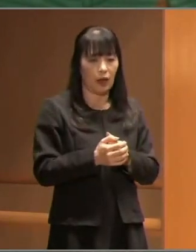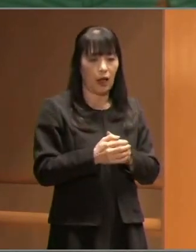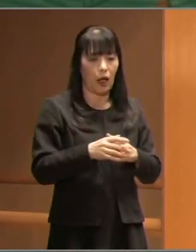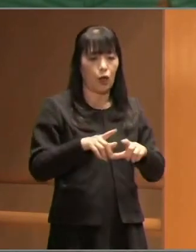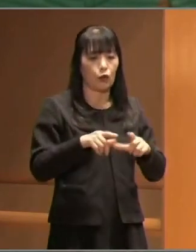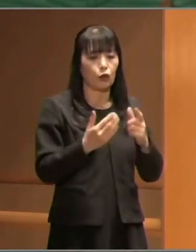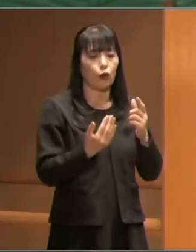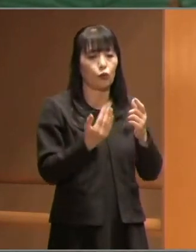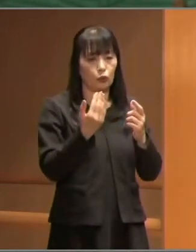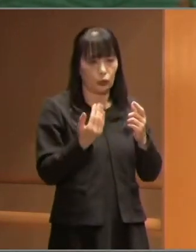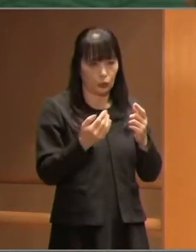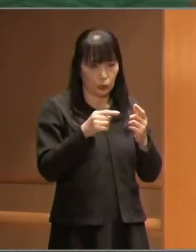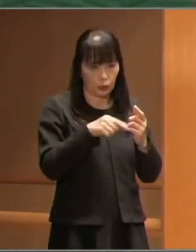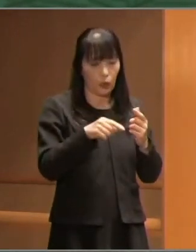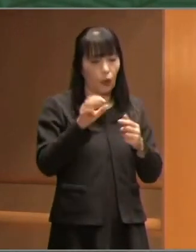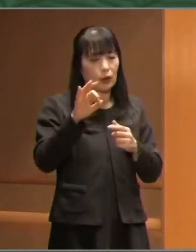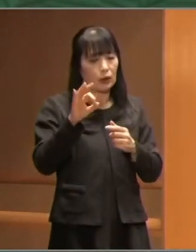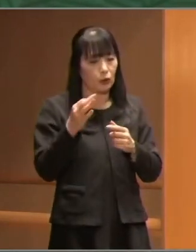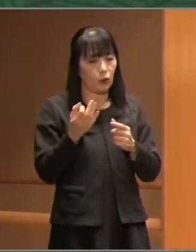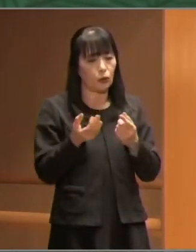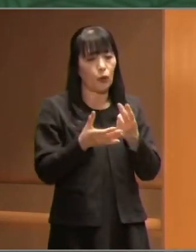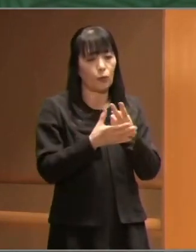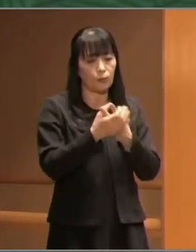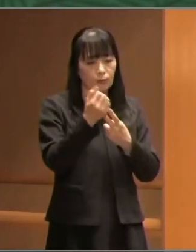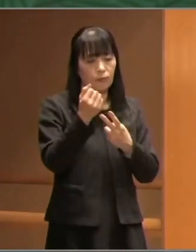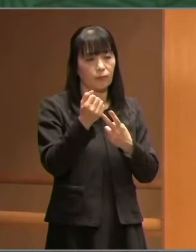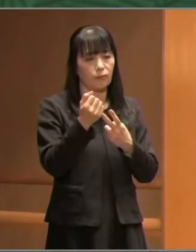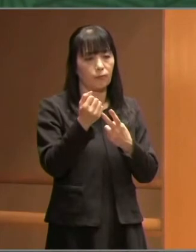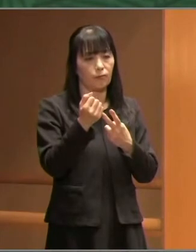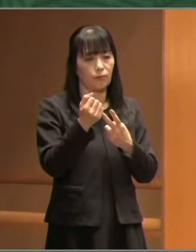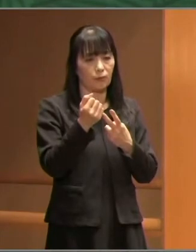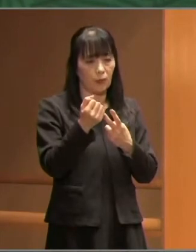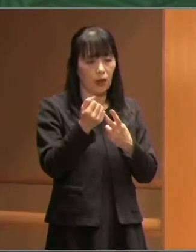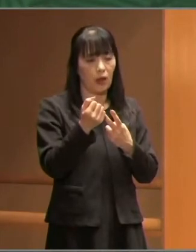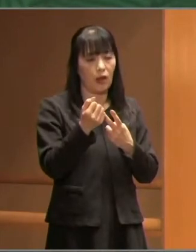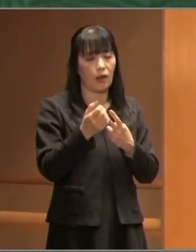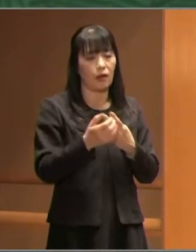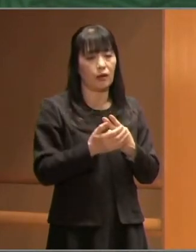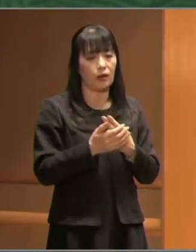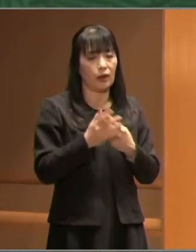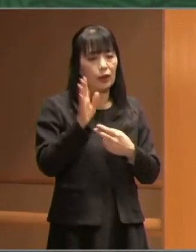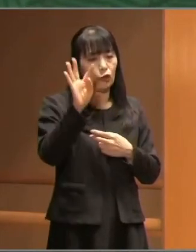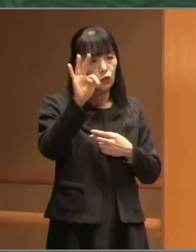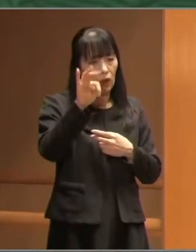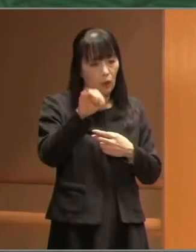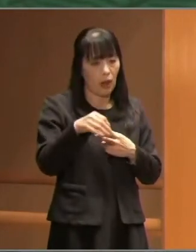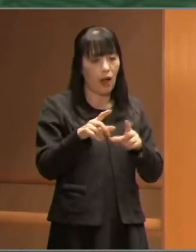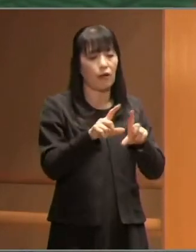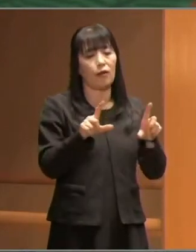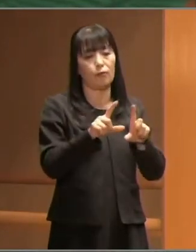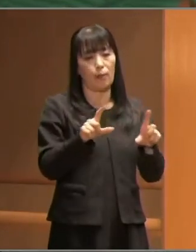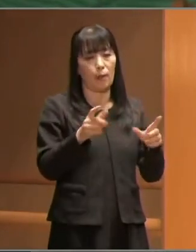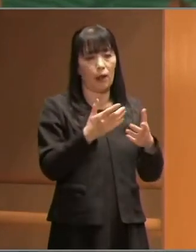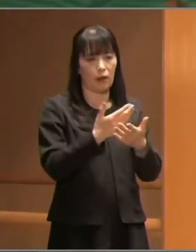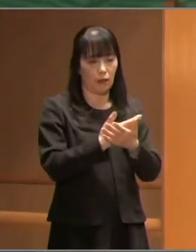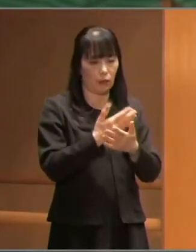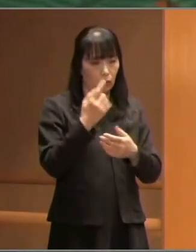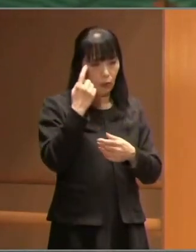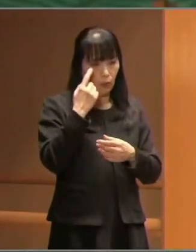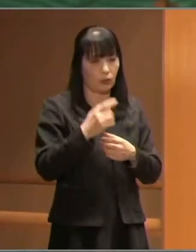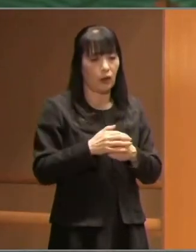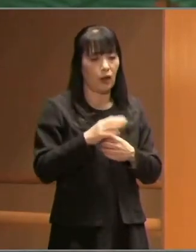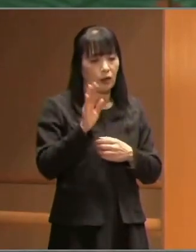So using plant-based ingredients and combining it with metal, this